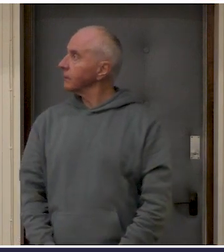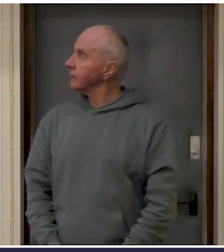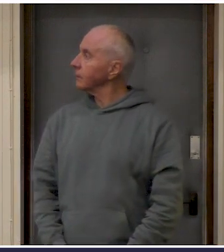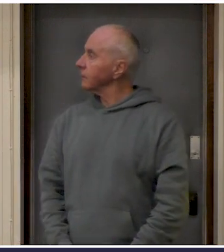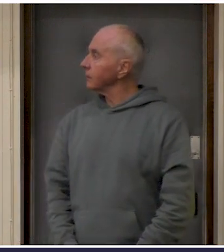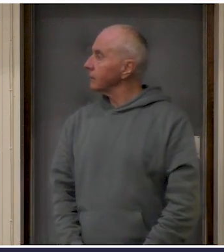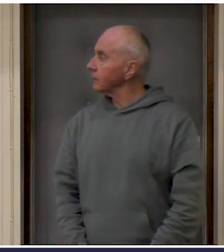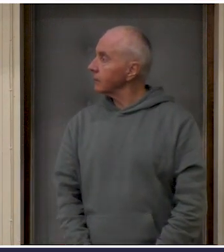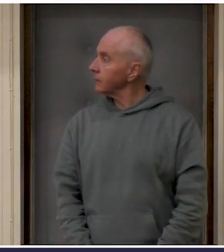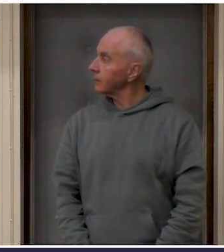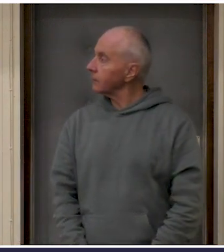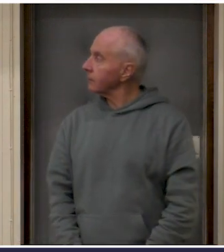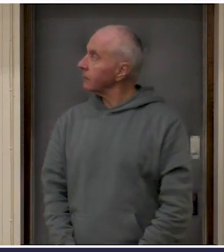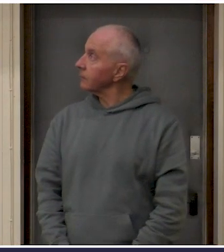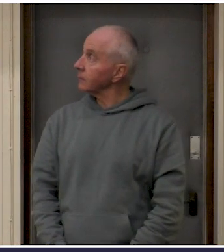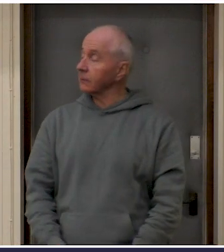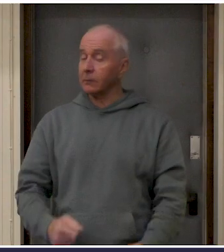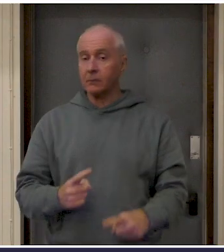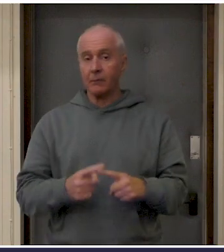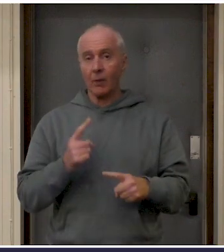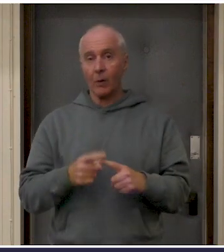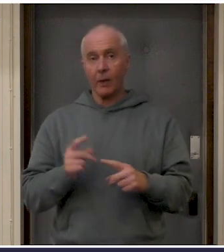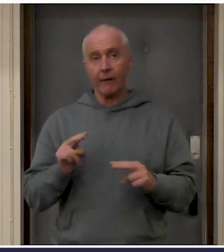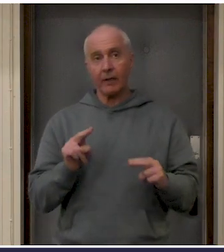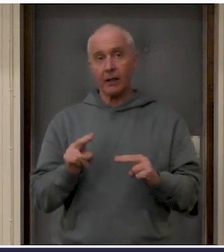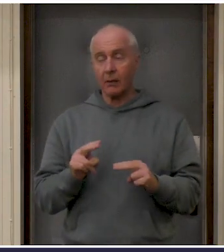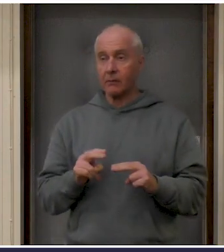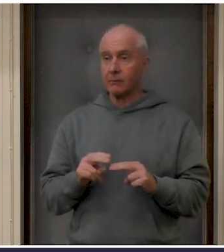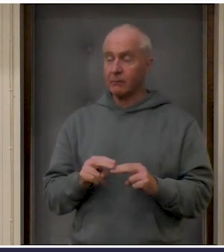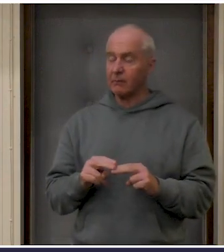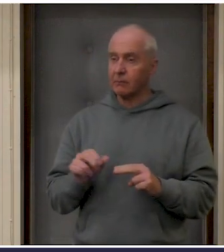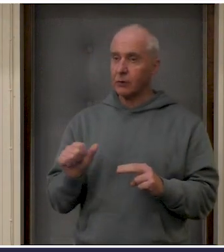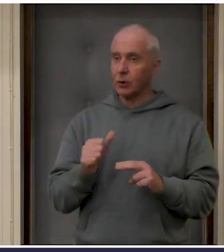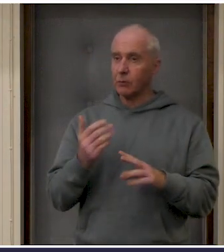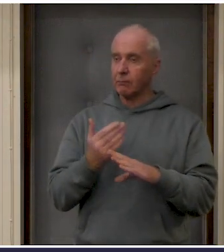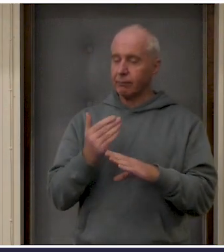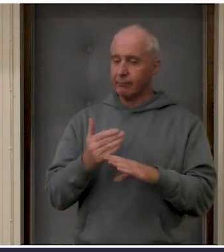The next one, we'll watch a quick video first. It should work because we tested it earlier.